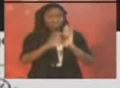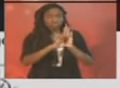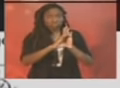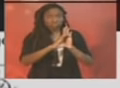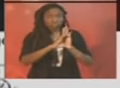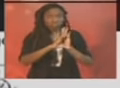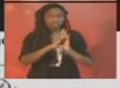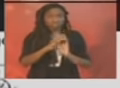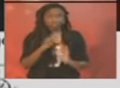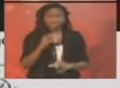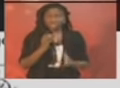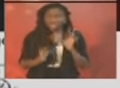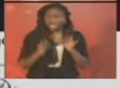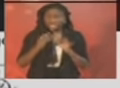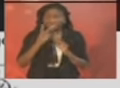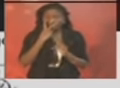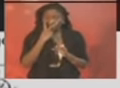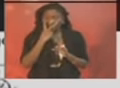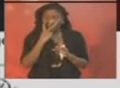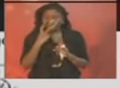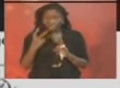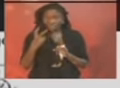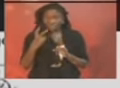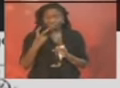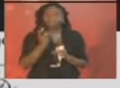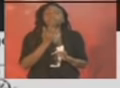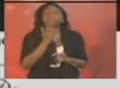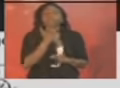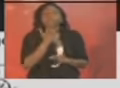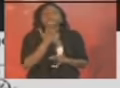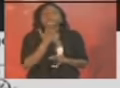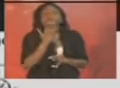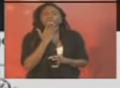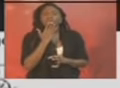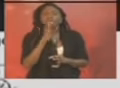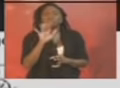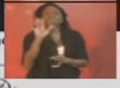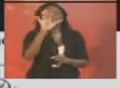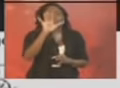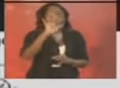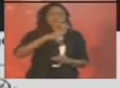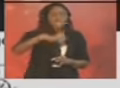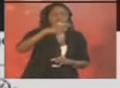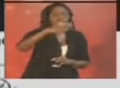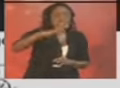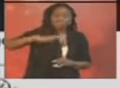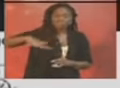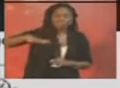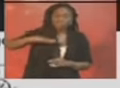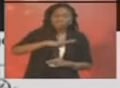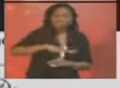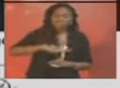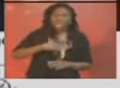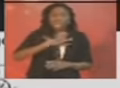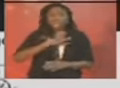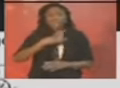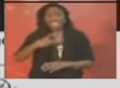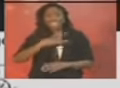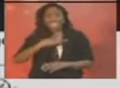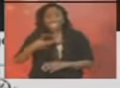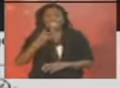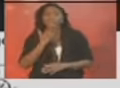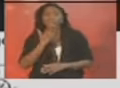look at the legend though, on the right hand side, it's hard to see, but the legend, the white sections are already 0